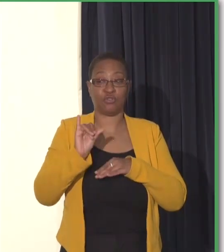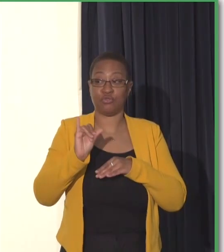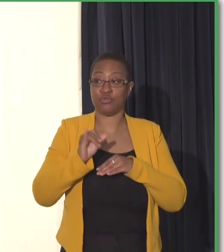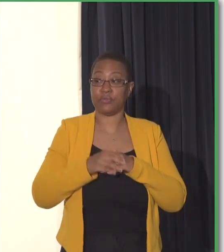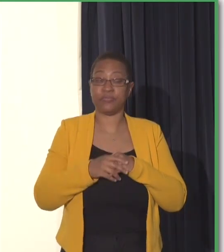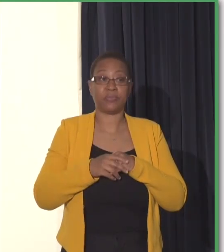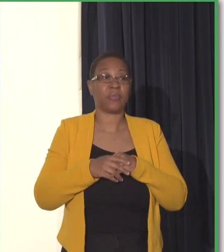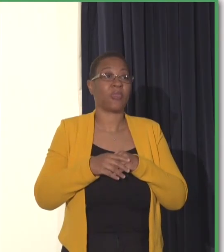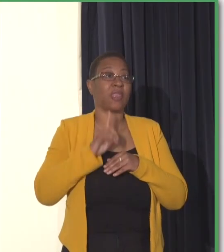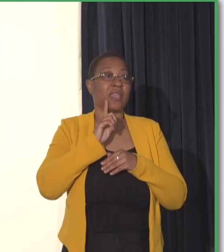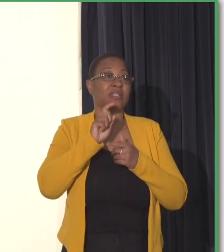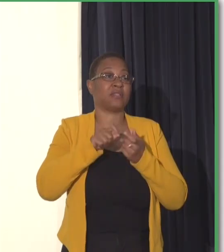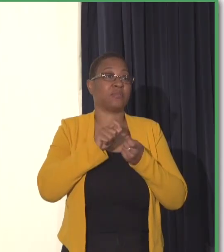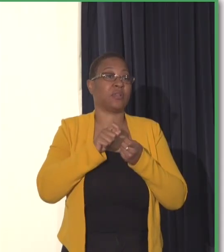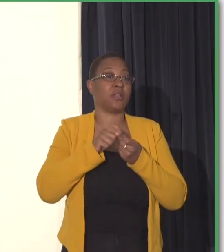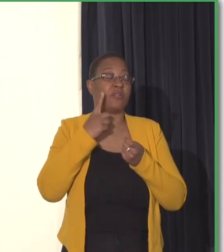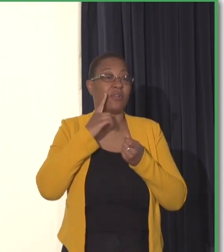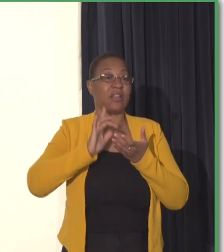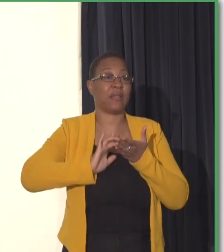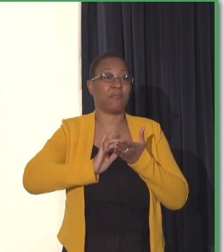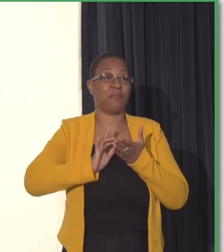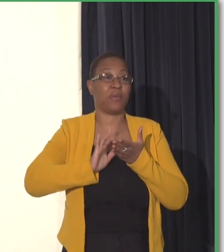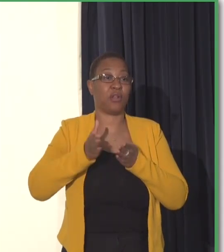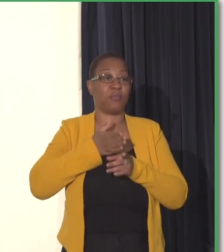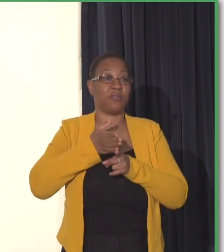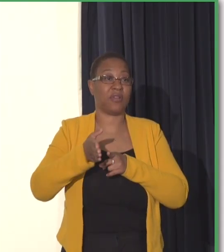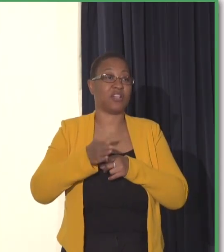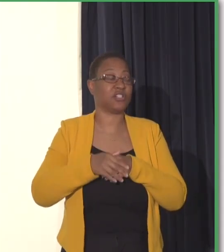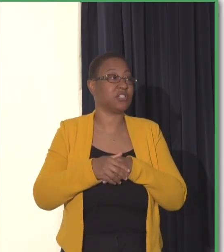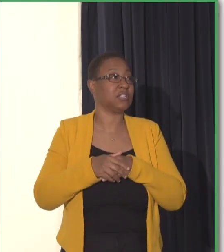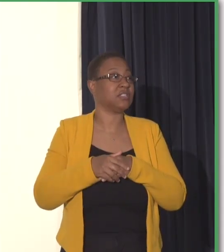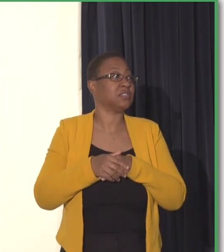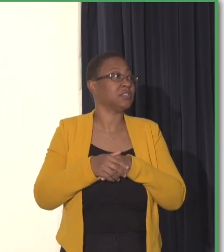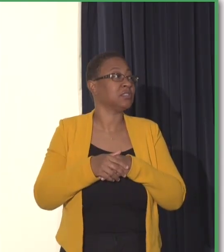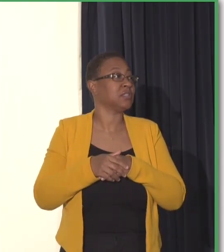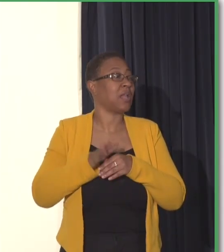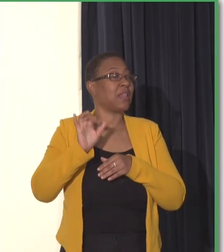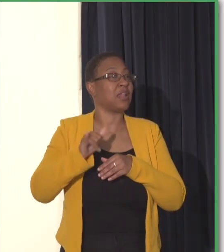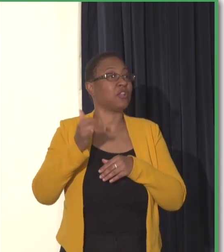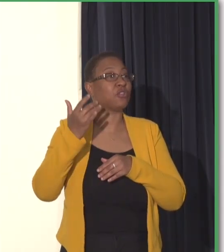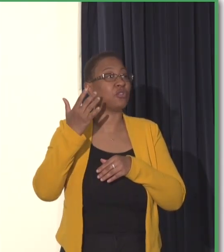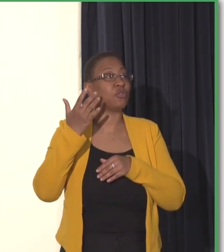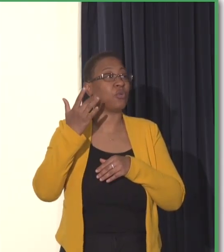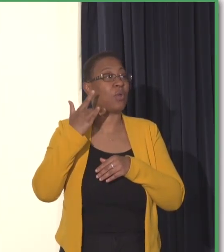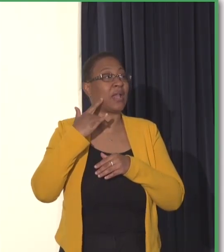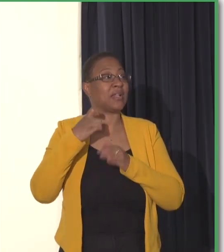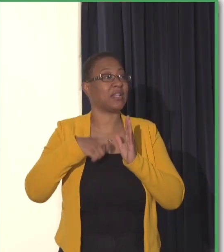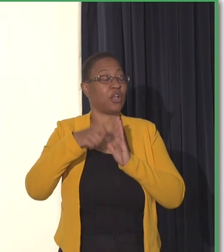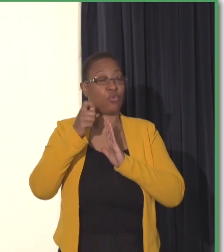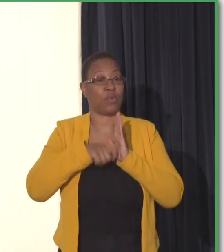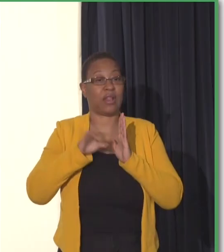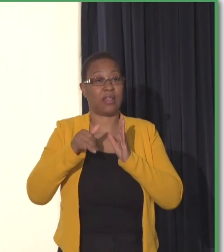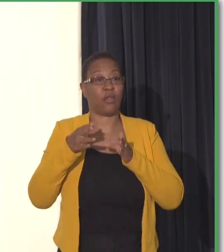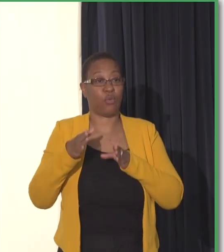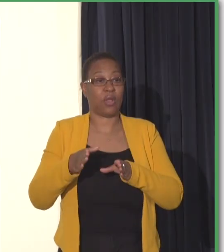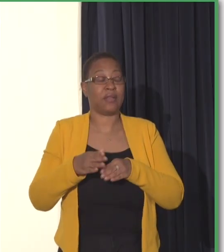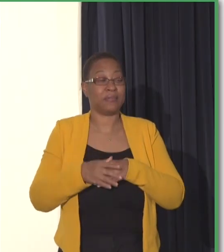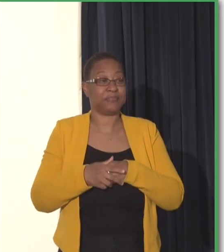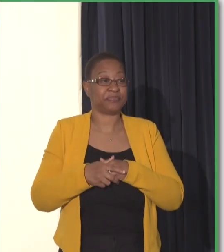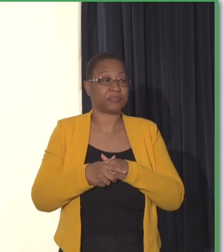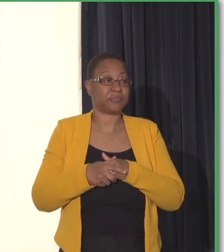Well, it's very specific because of the medical profession. So that's the way why they've written it that way.